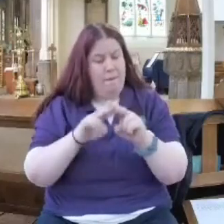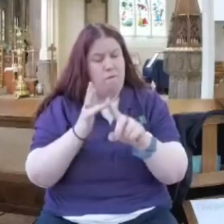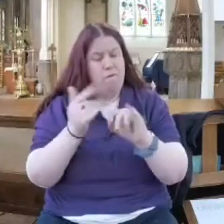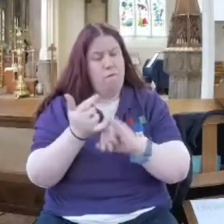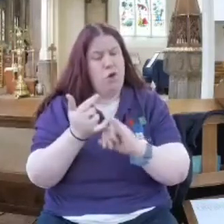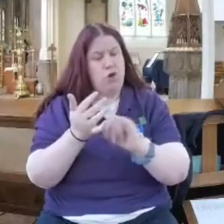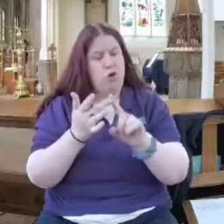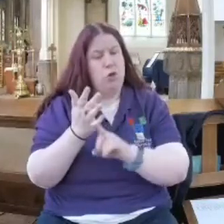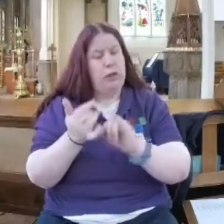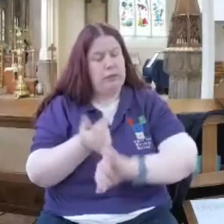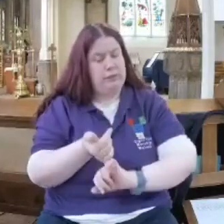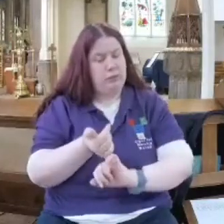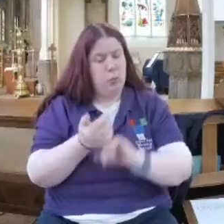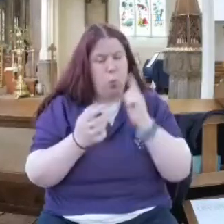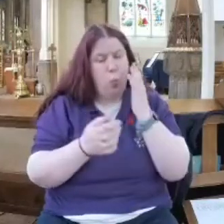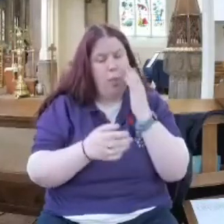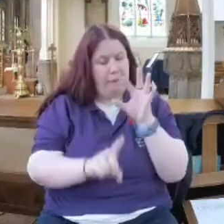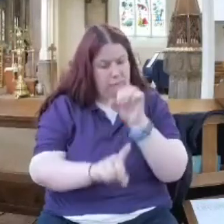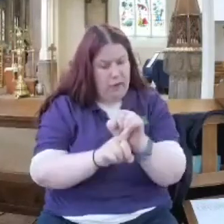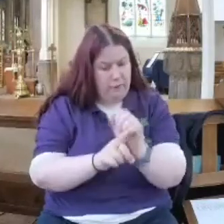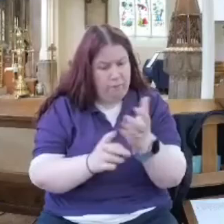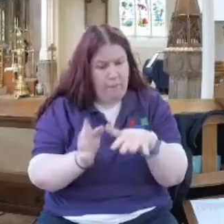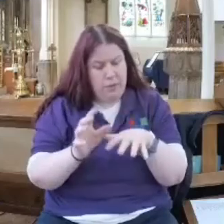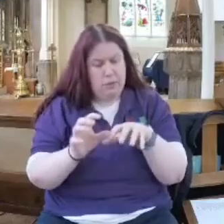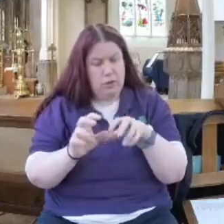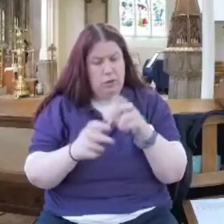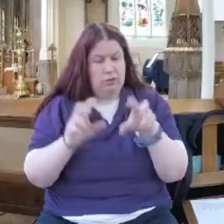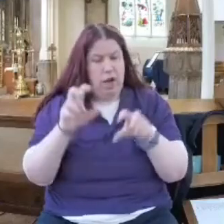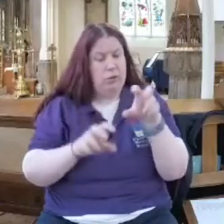ago, notably on the Jurassic coast in Devon.